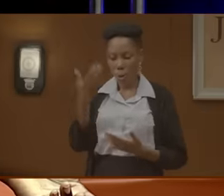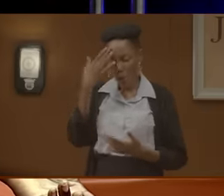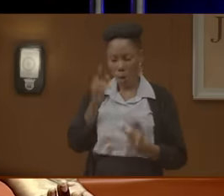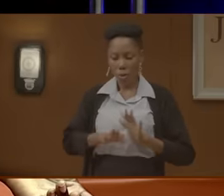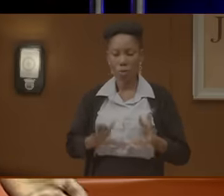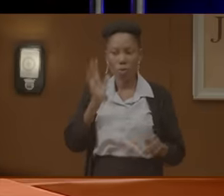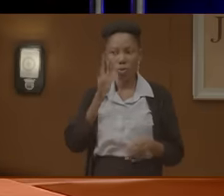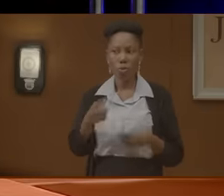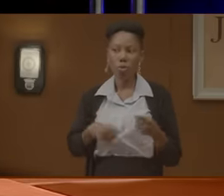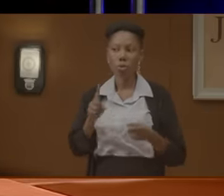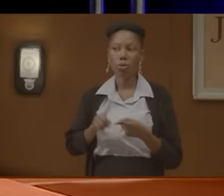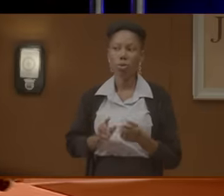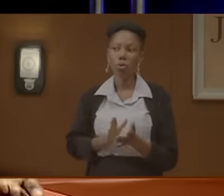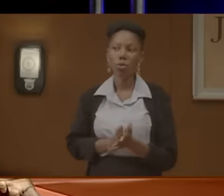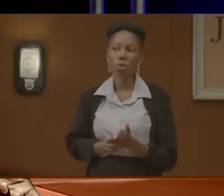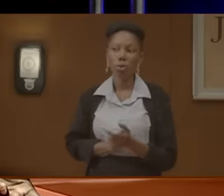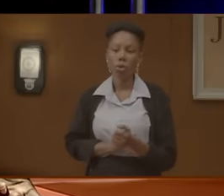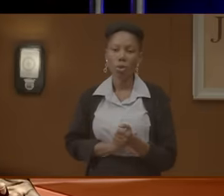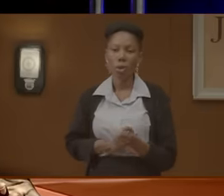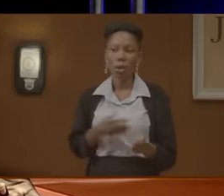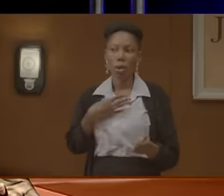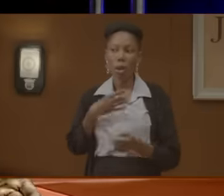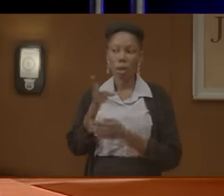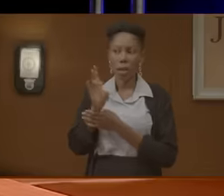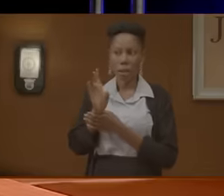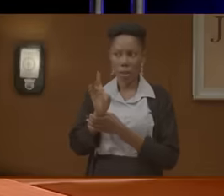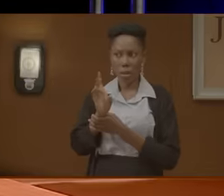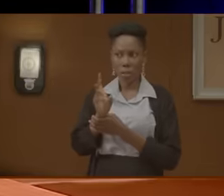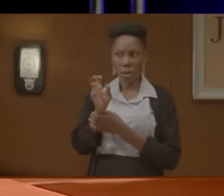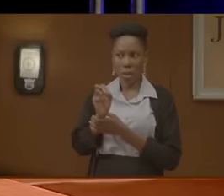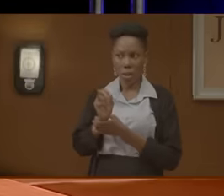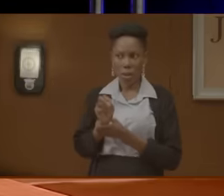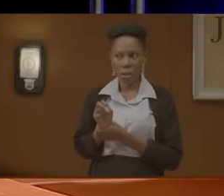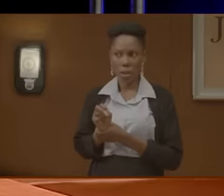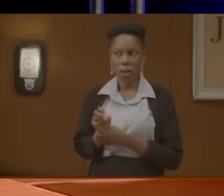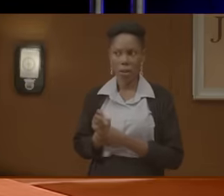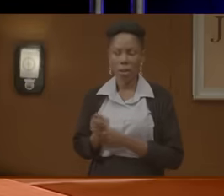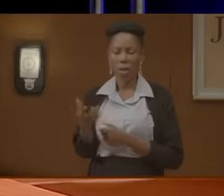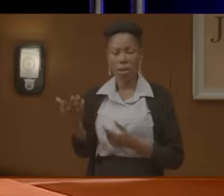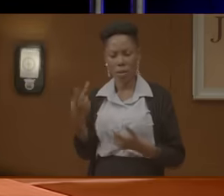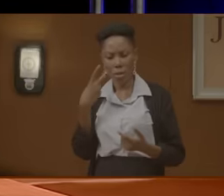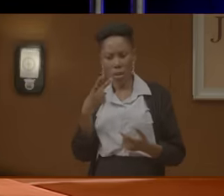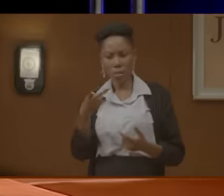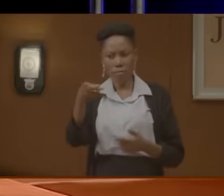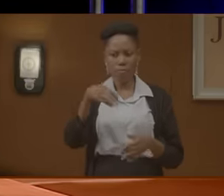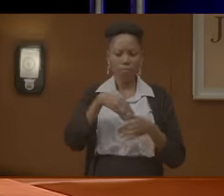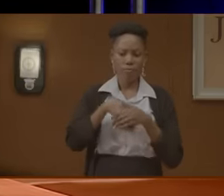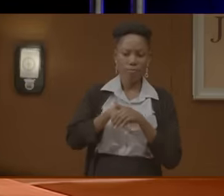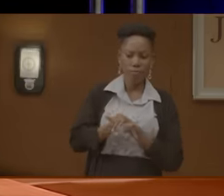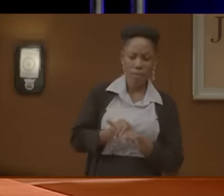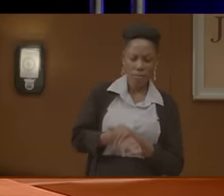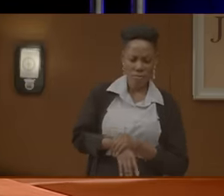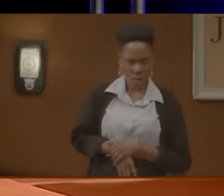school. Around 7:30 to 8. Now, so I see the person enter. I